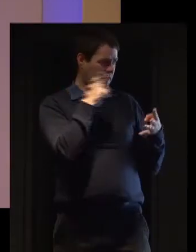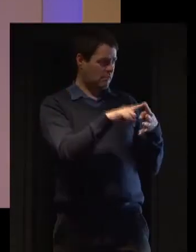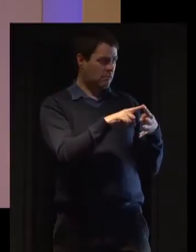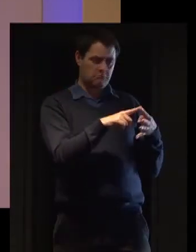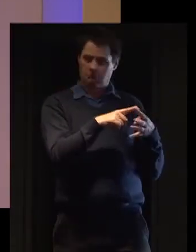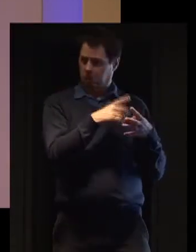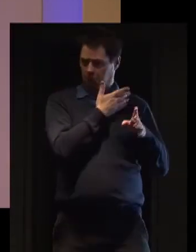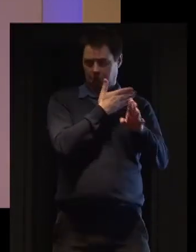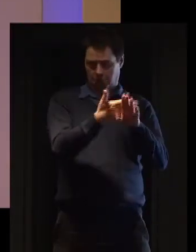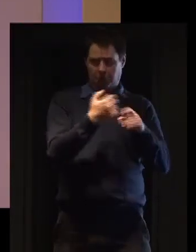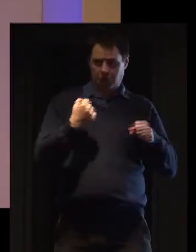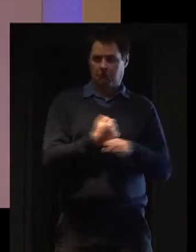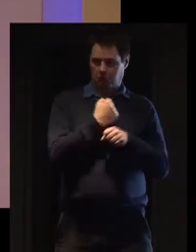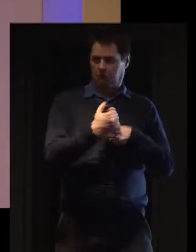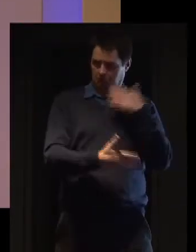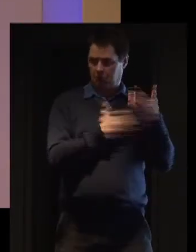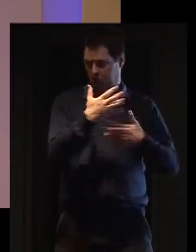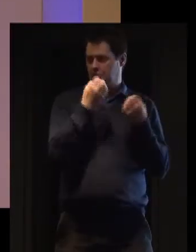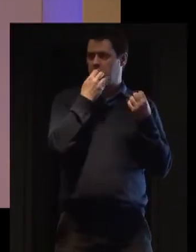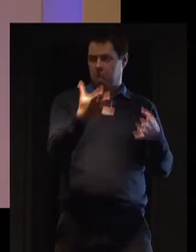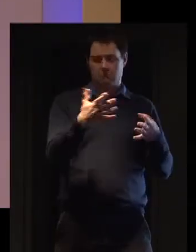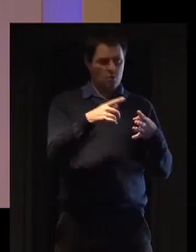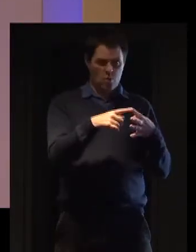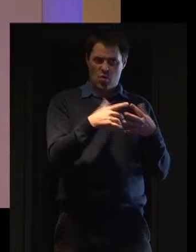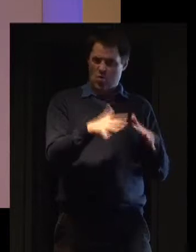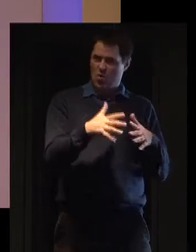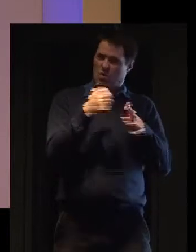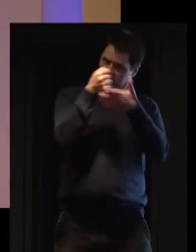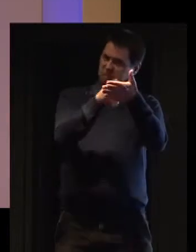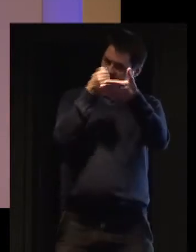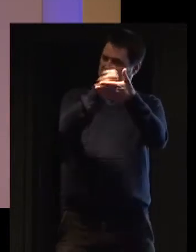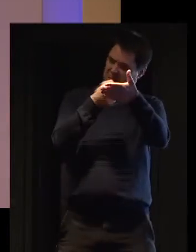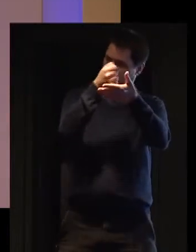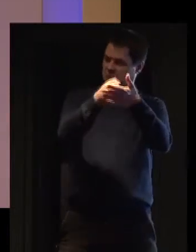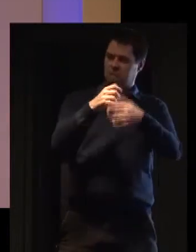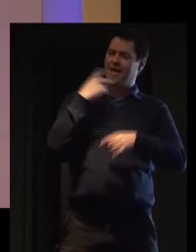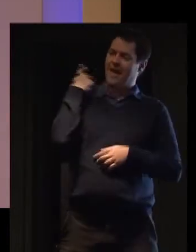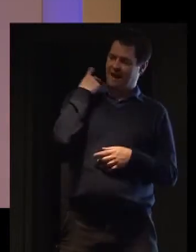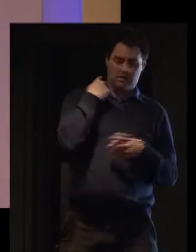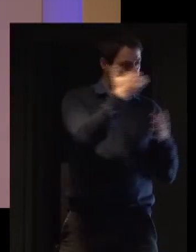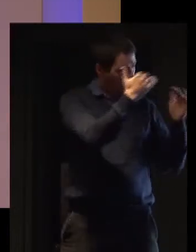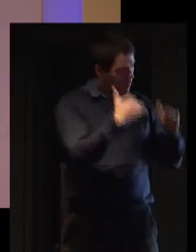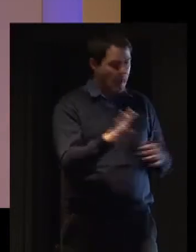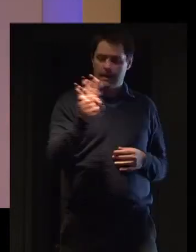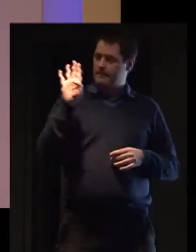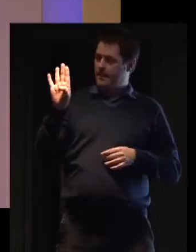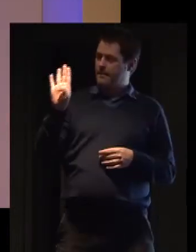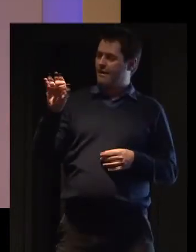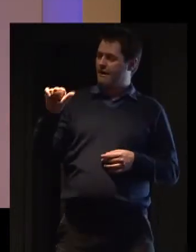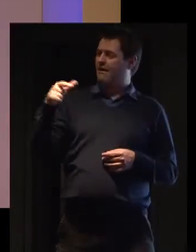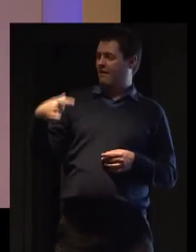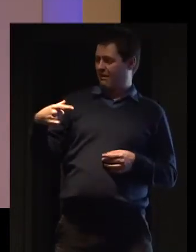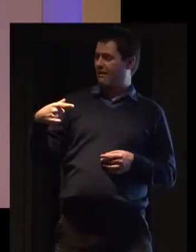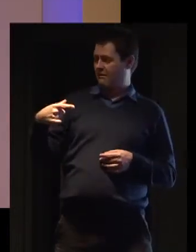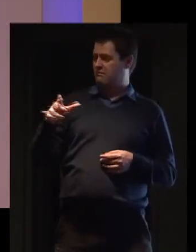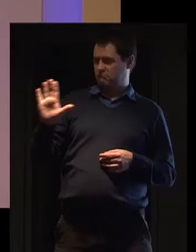that's a very well-established organisation that's done a lot of work in England. Then there's the BBAG in Germany,